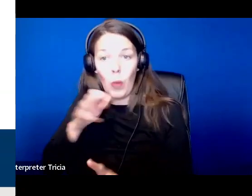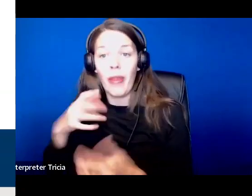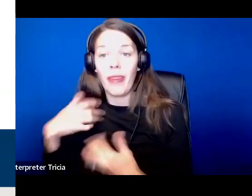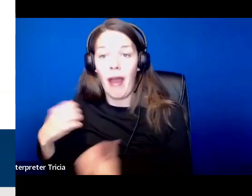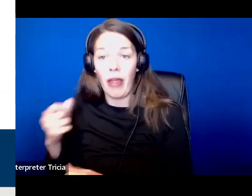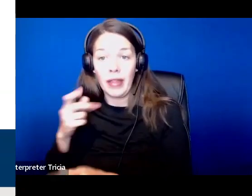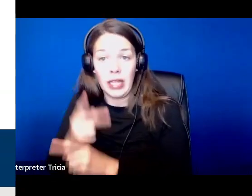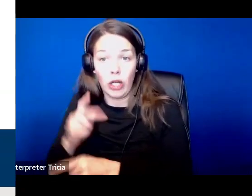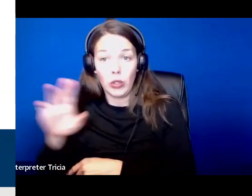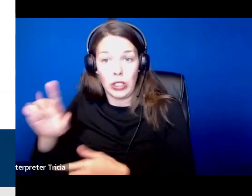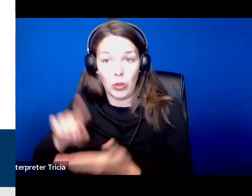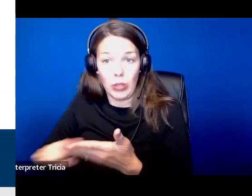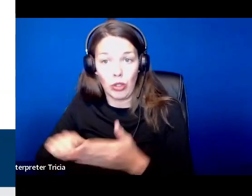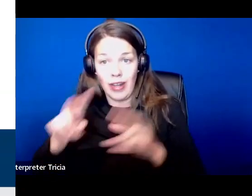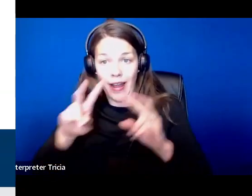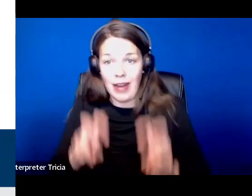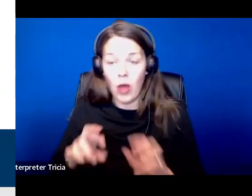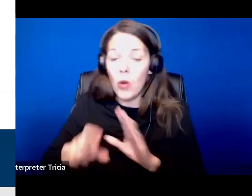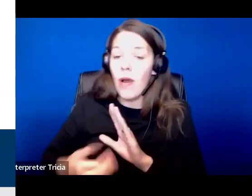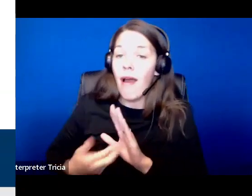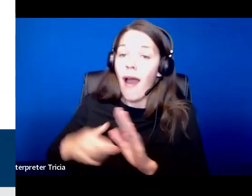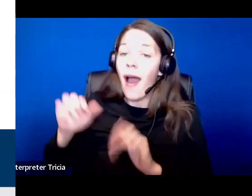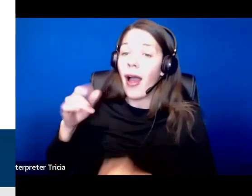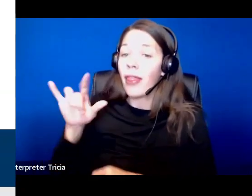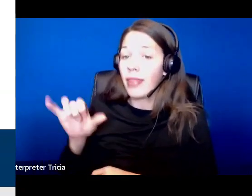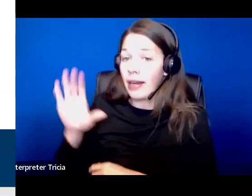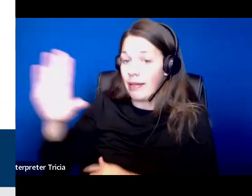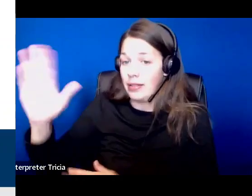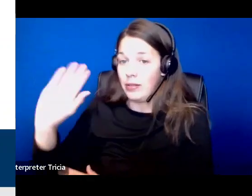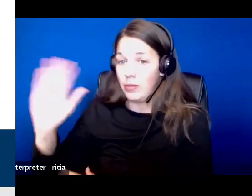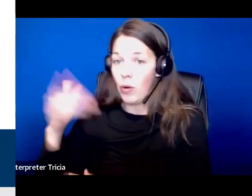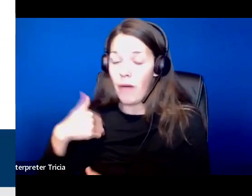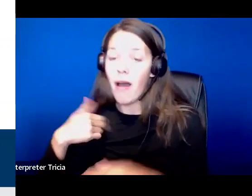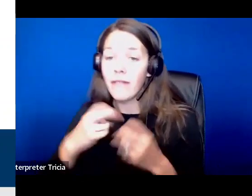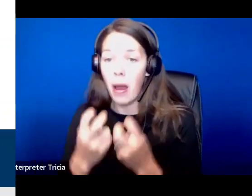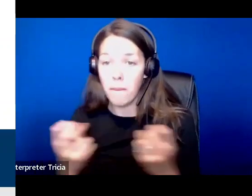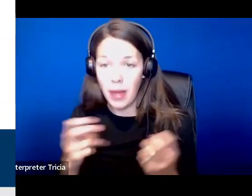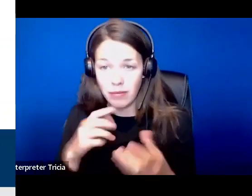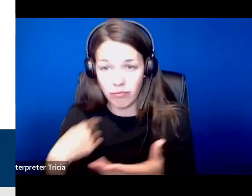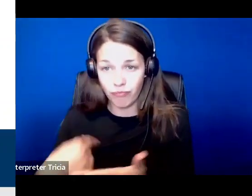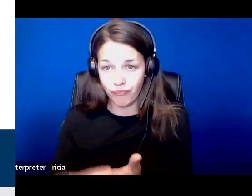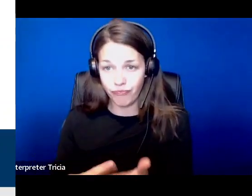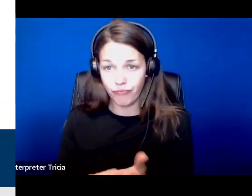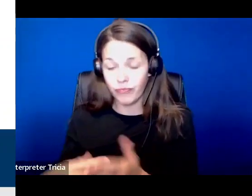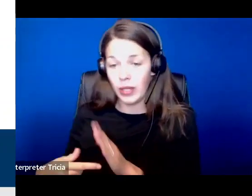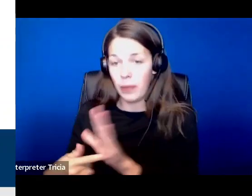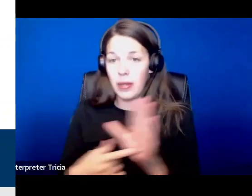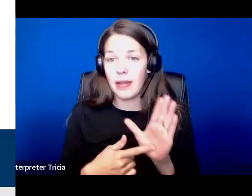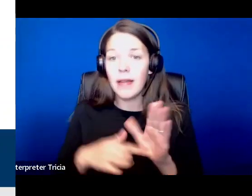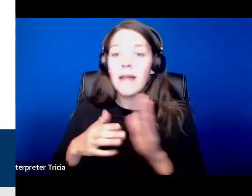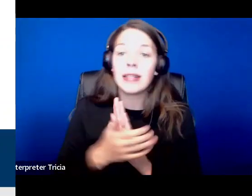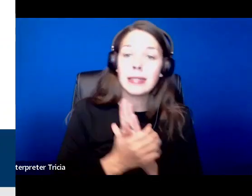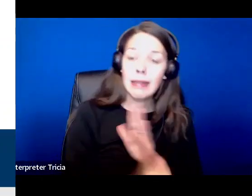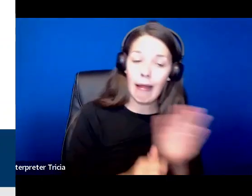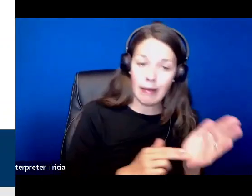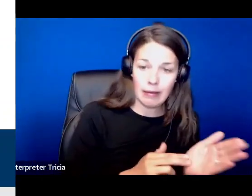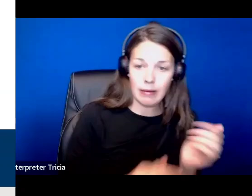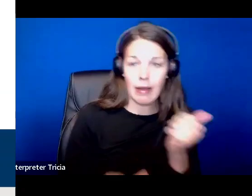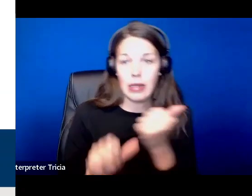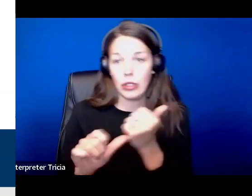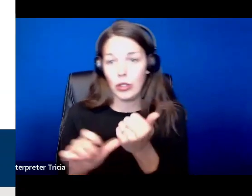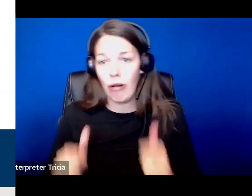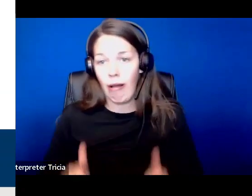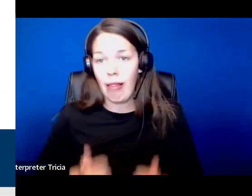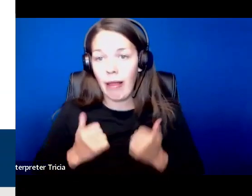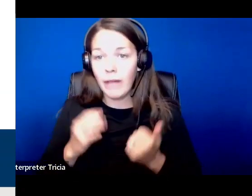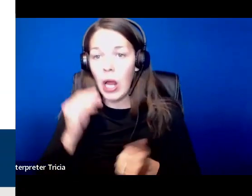analysis role. So following Anthony's presentation, we will have a panel discussion with representatives from skilled nursing, assisted living, and